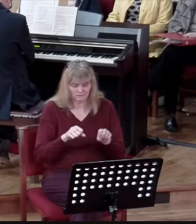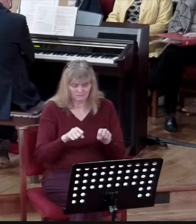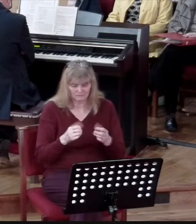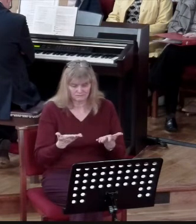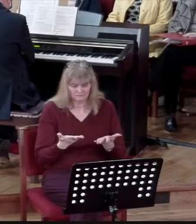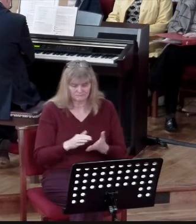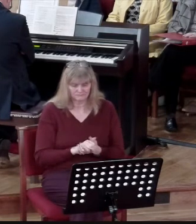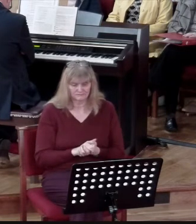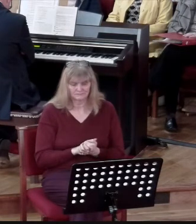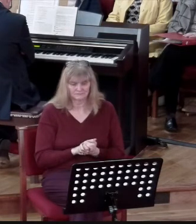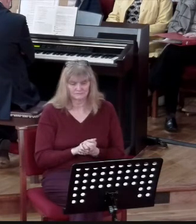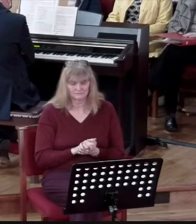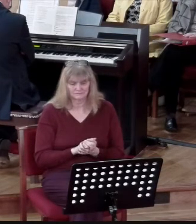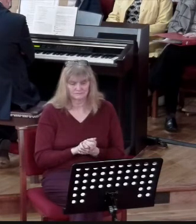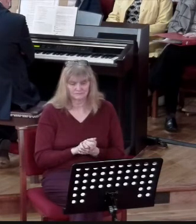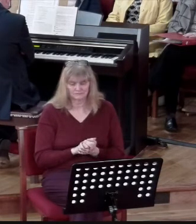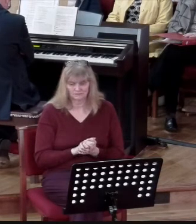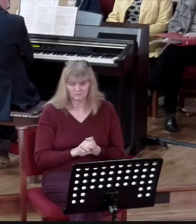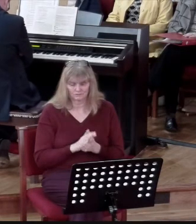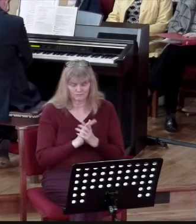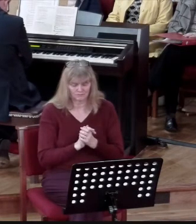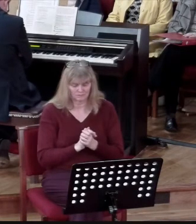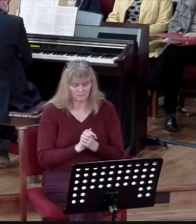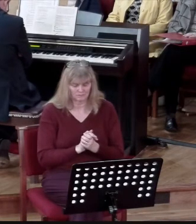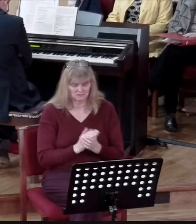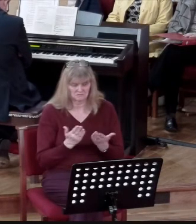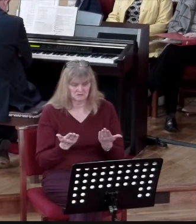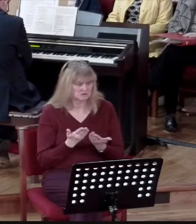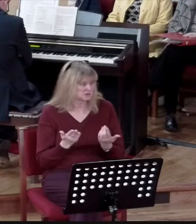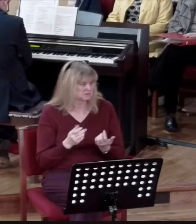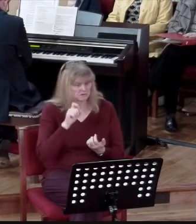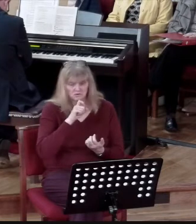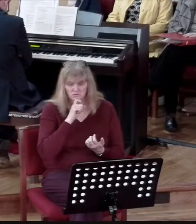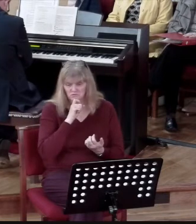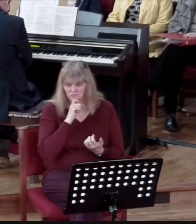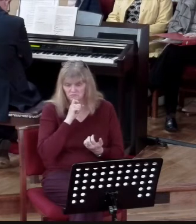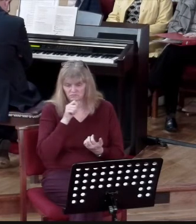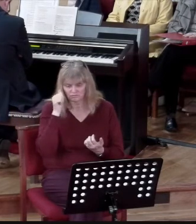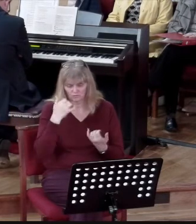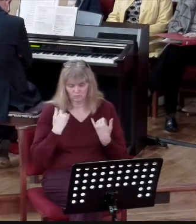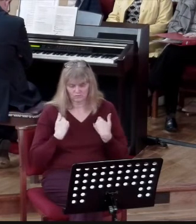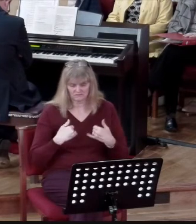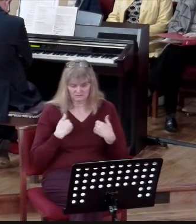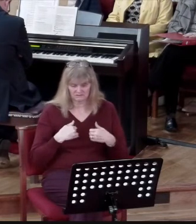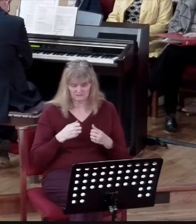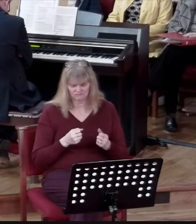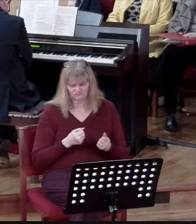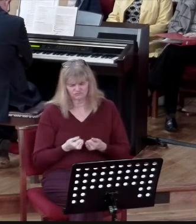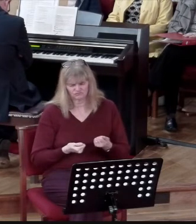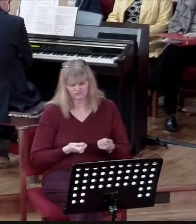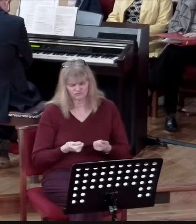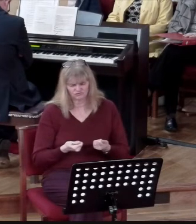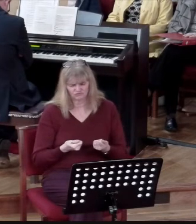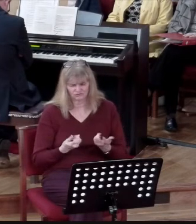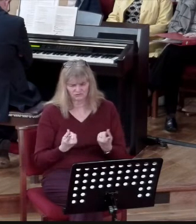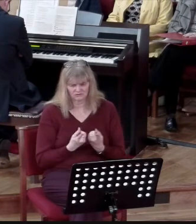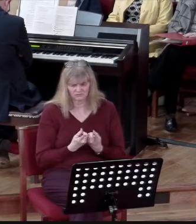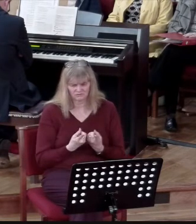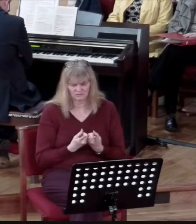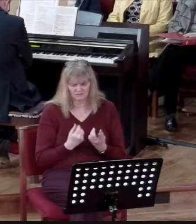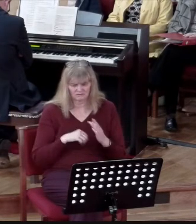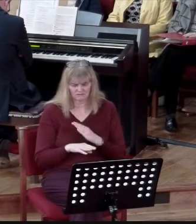And Lord, for any who are sick and need our prayers today, for any who are really struggling, Lord, and most of us know